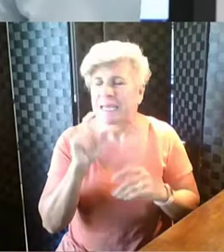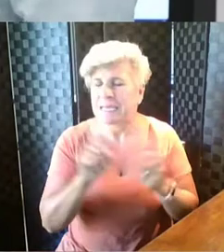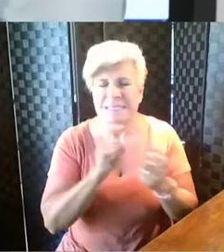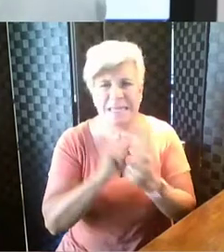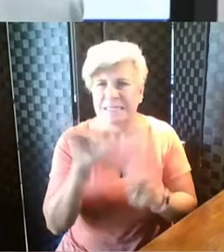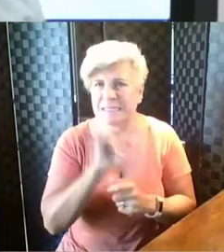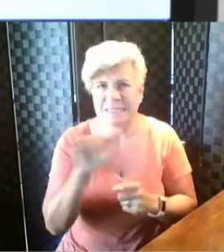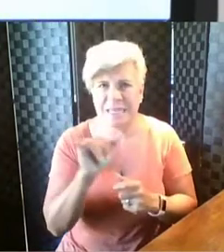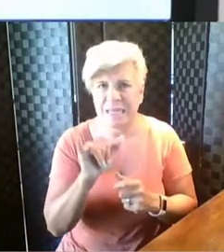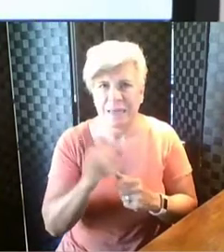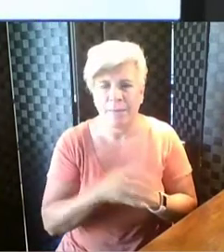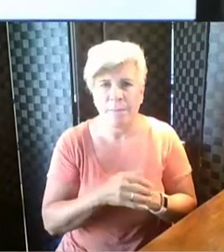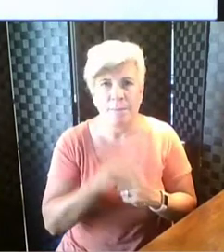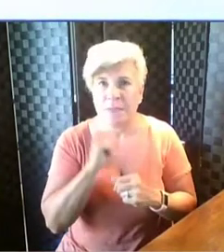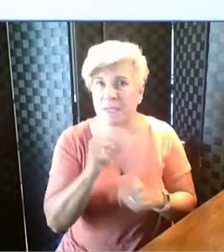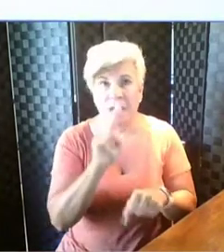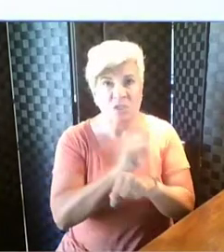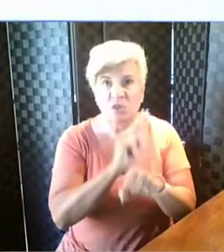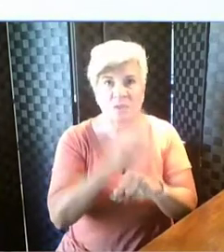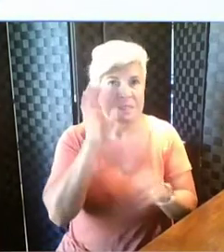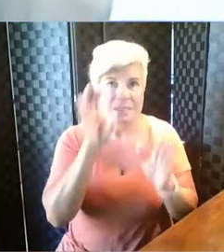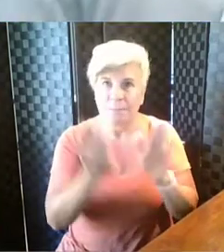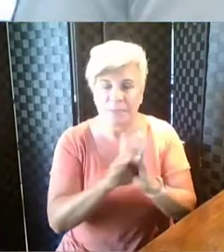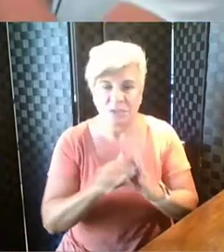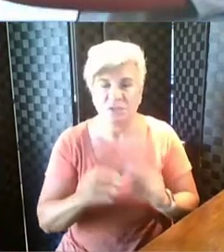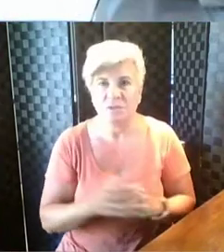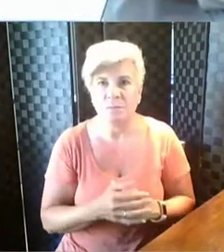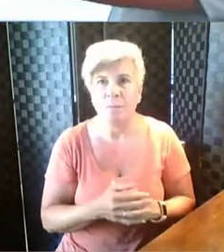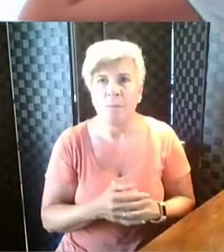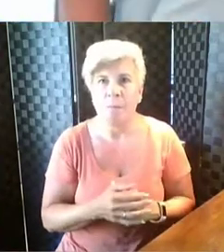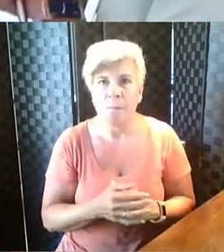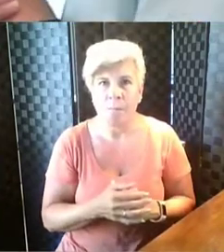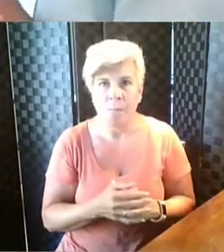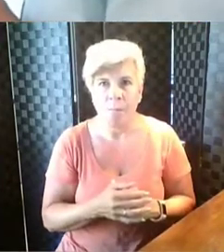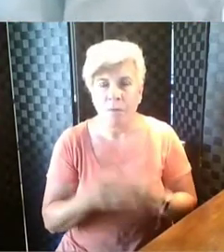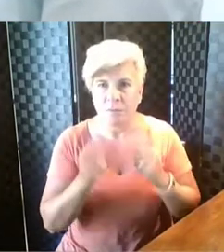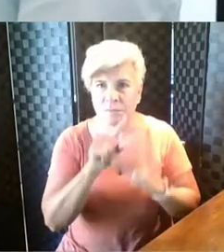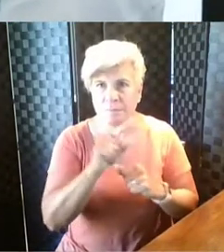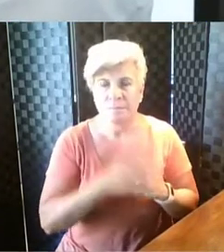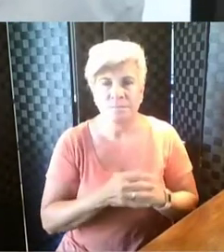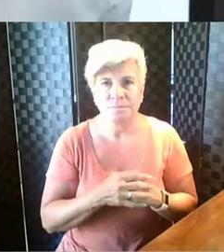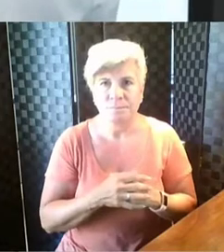We're just not using our place value blocks. Okay, let's try this one.